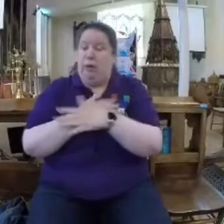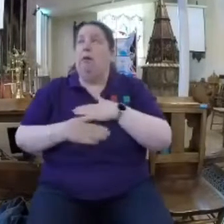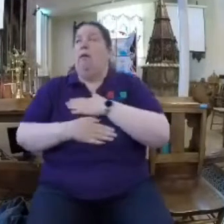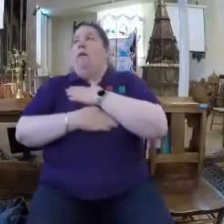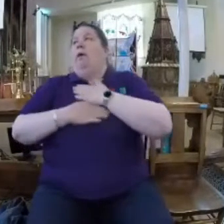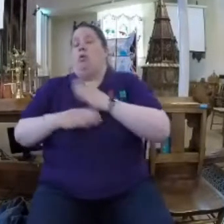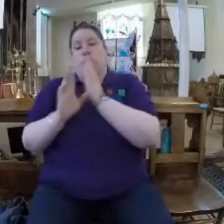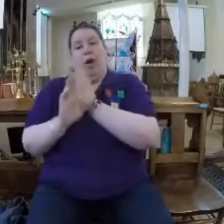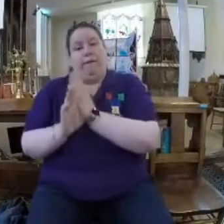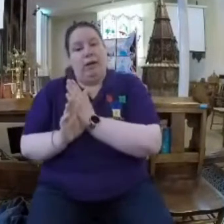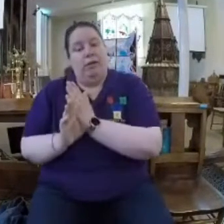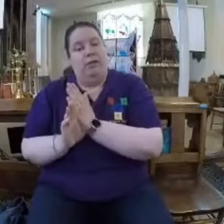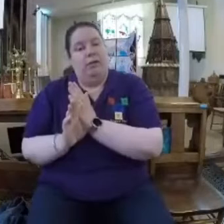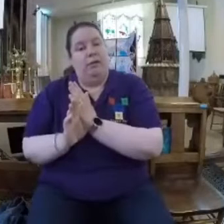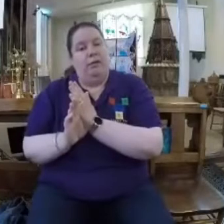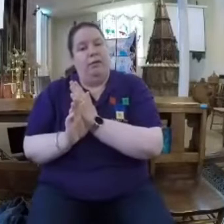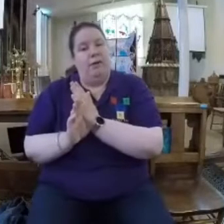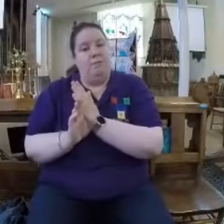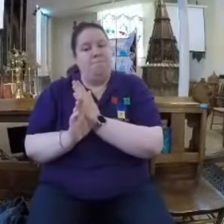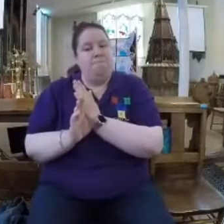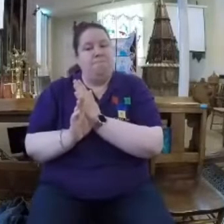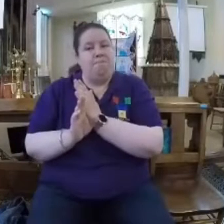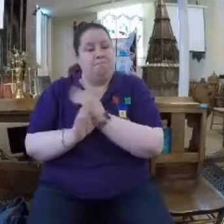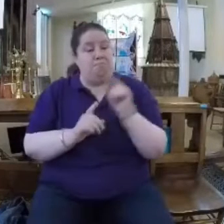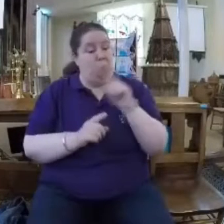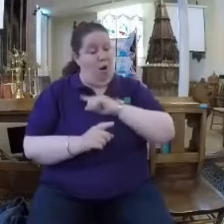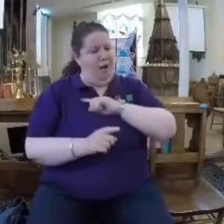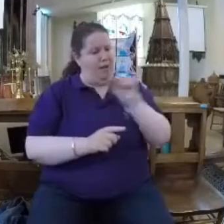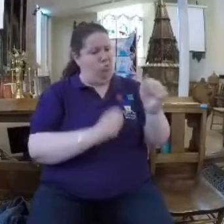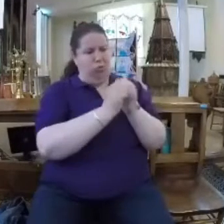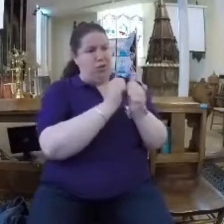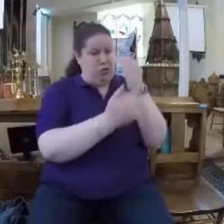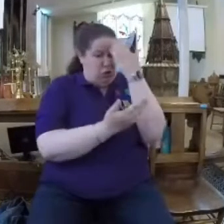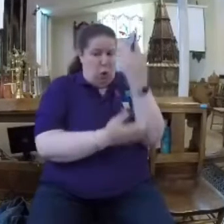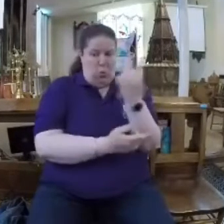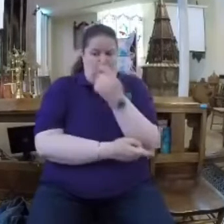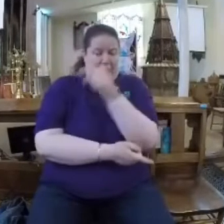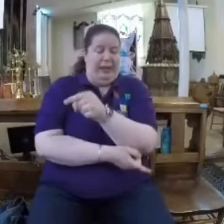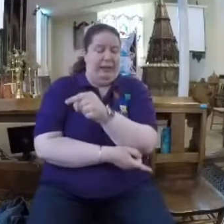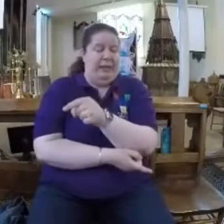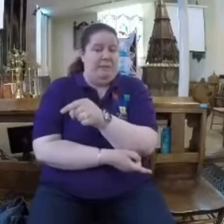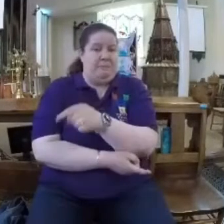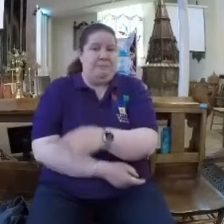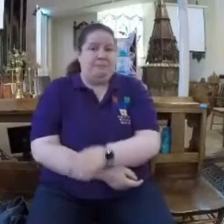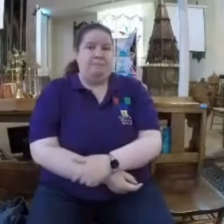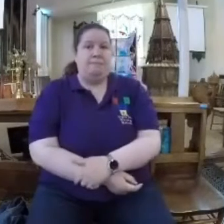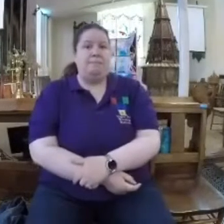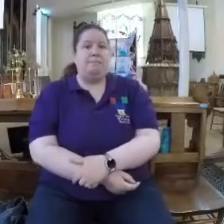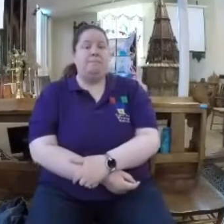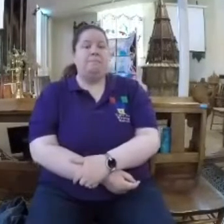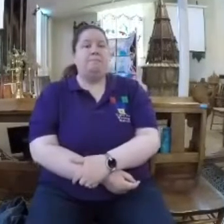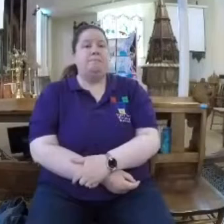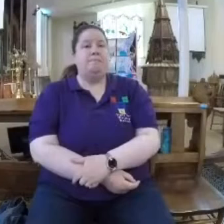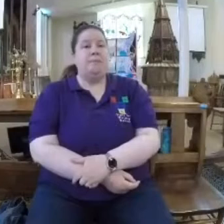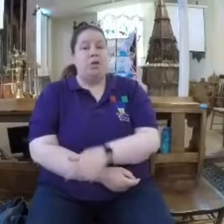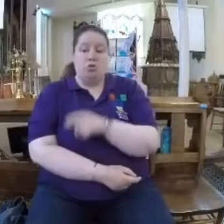all of his tears and emotion because they didn't yet know that Joseph was who he was. There is